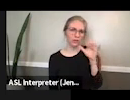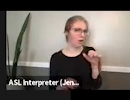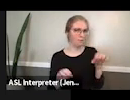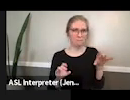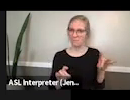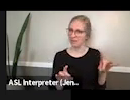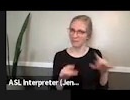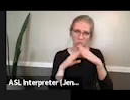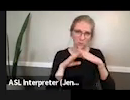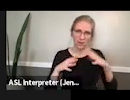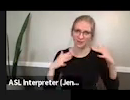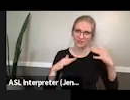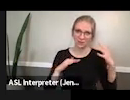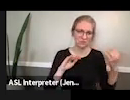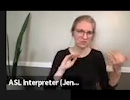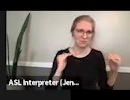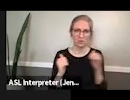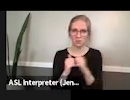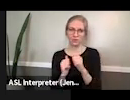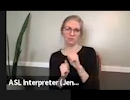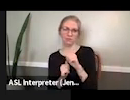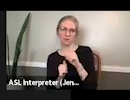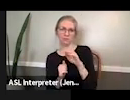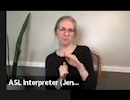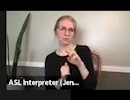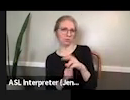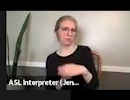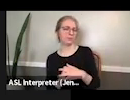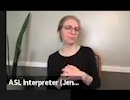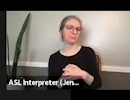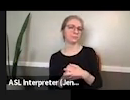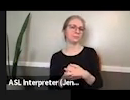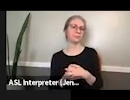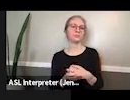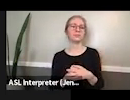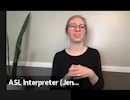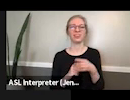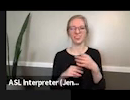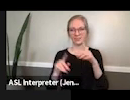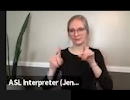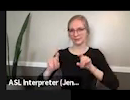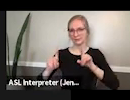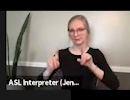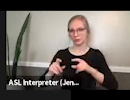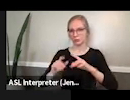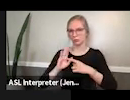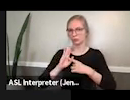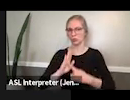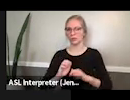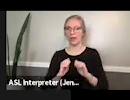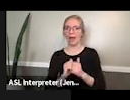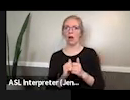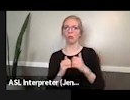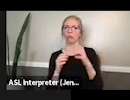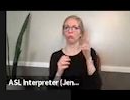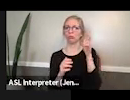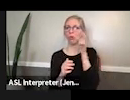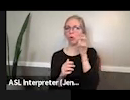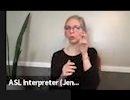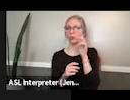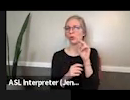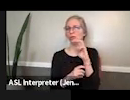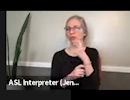nearly as well as the AABR does. And this screening test reveals how the auditory